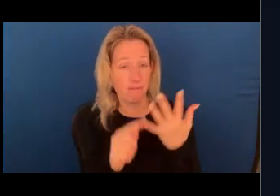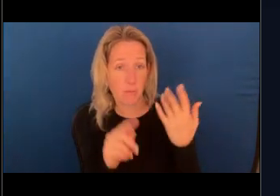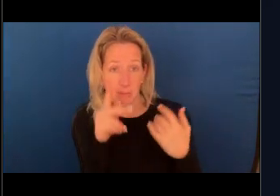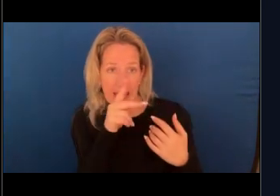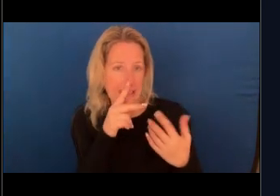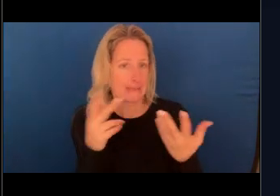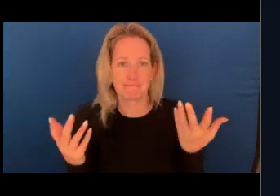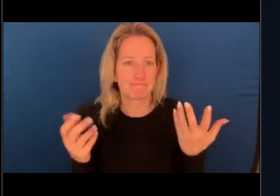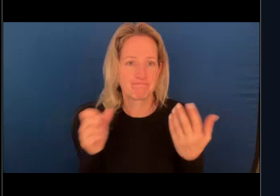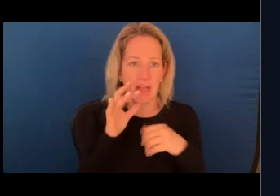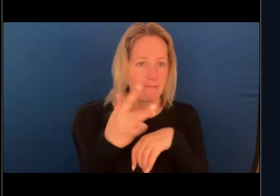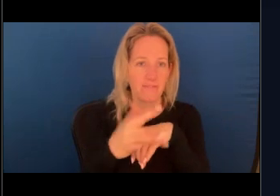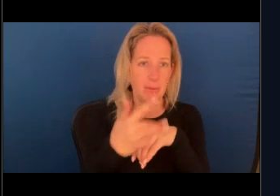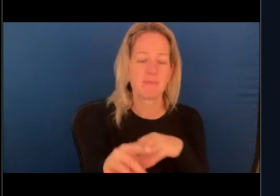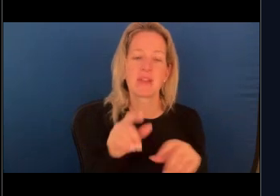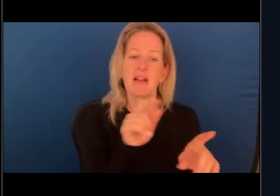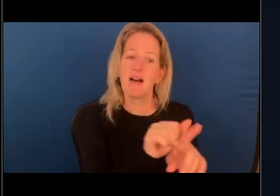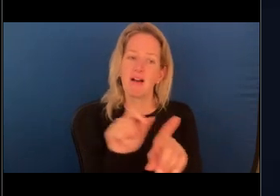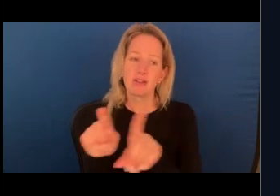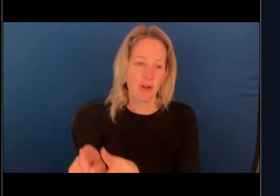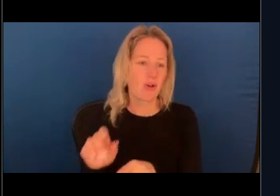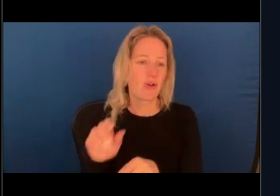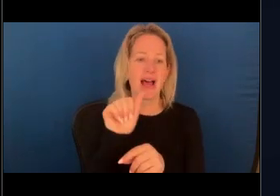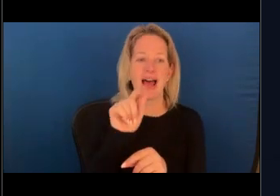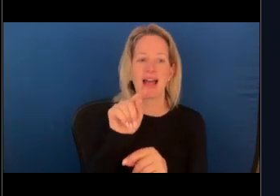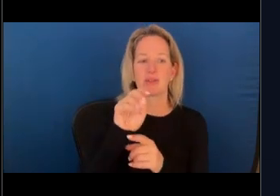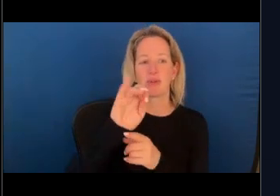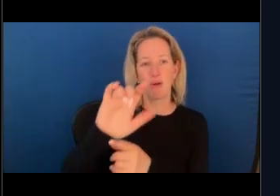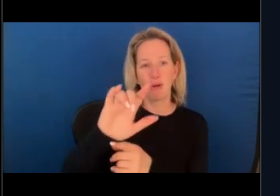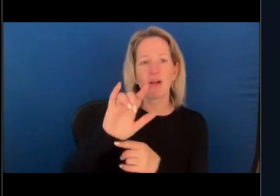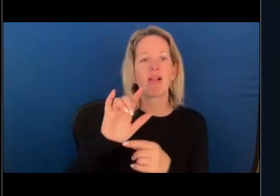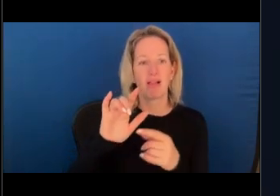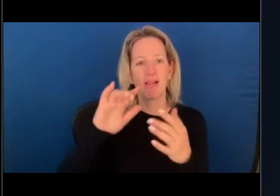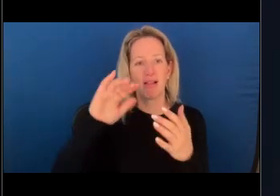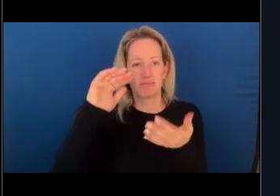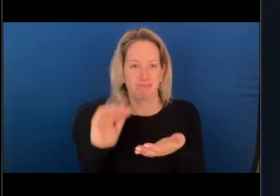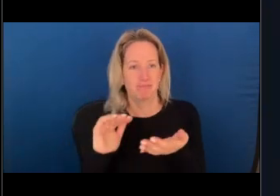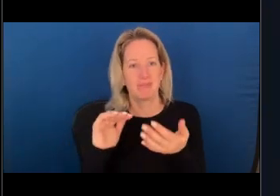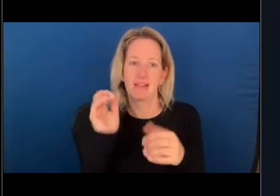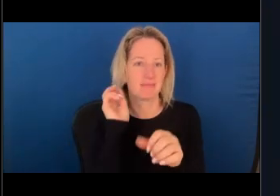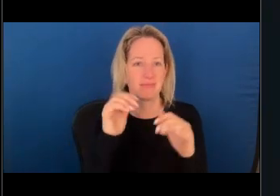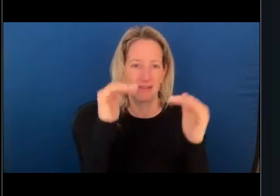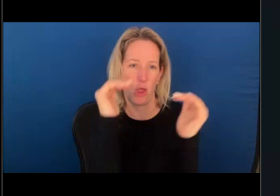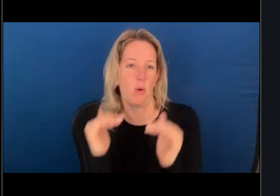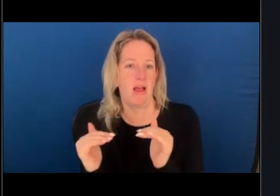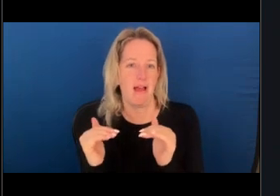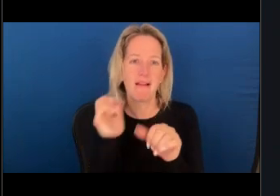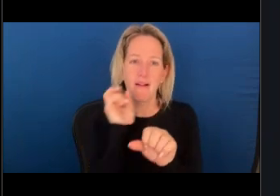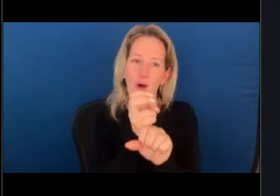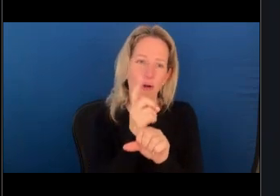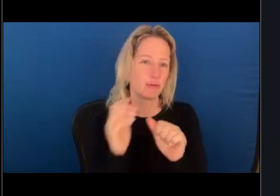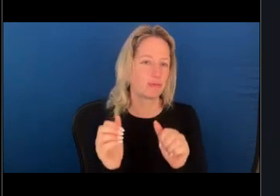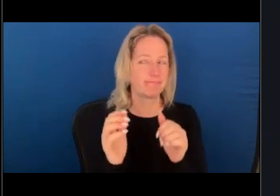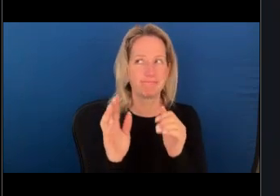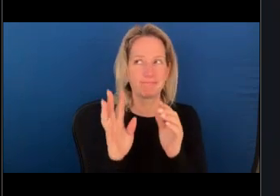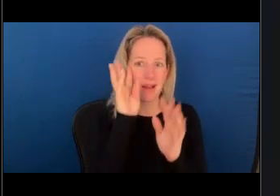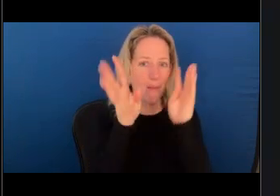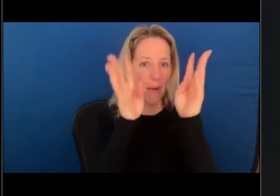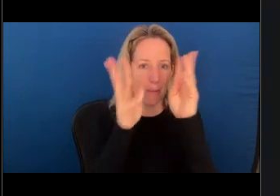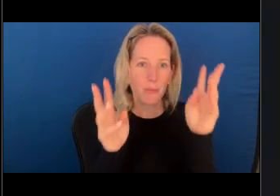really difficult to come up with creative solutions to address this issue. However, perhaps they're eligible and can